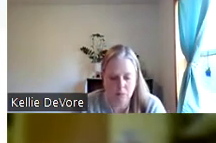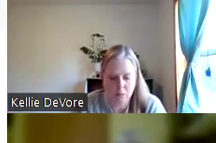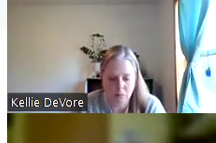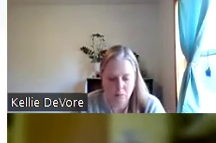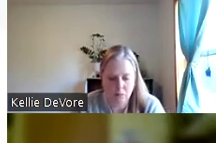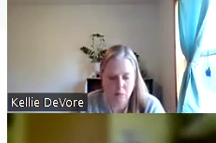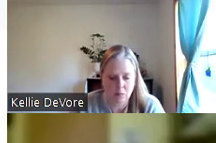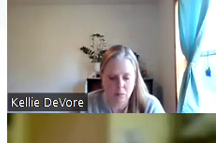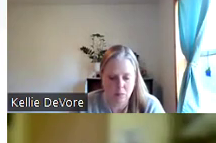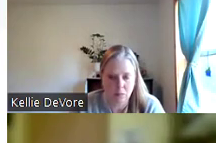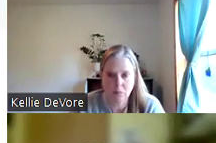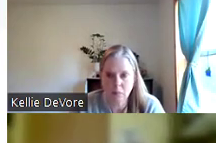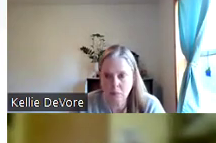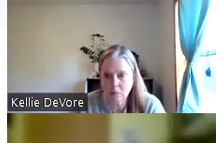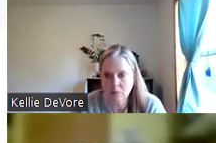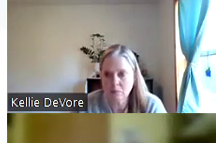And next slide, please.